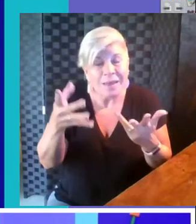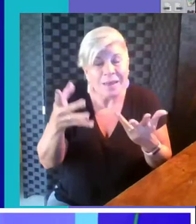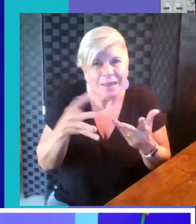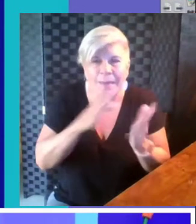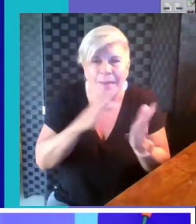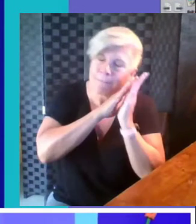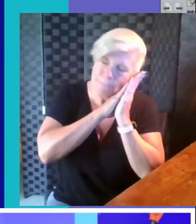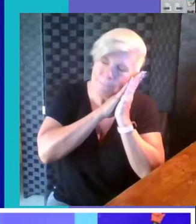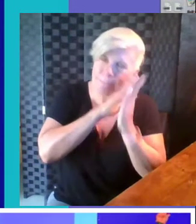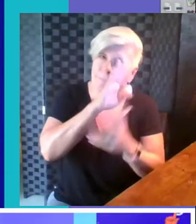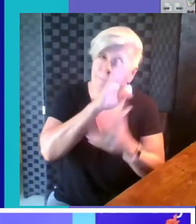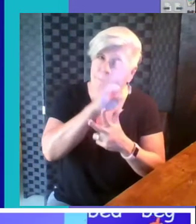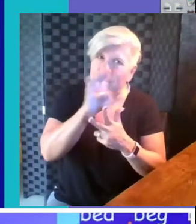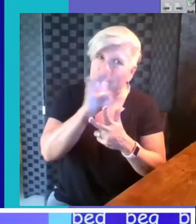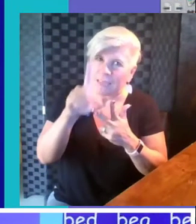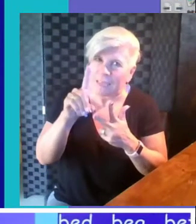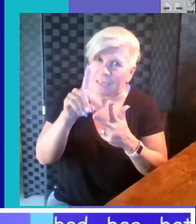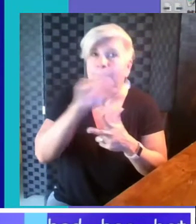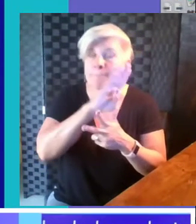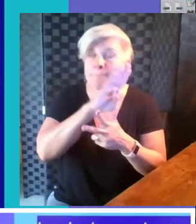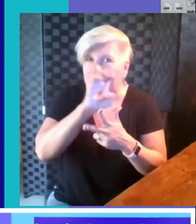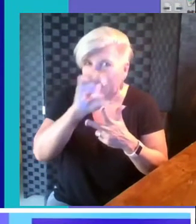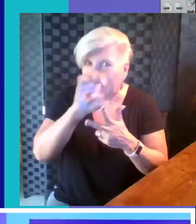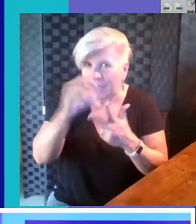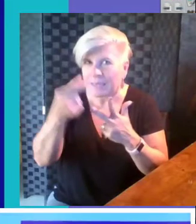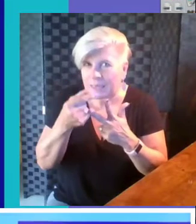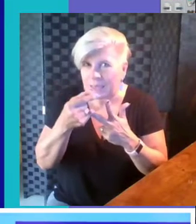it. B-egg.